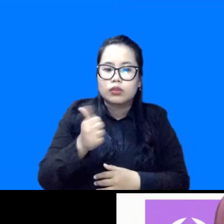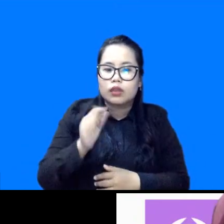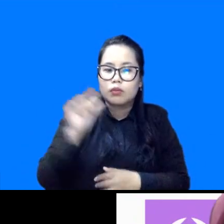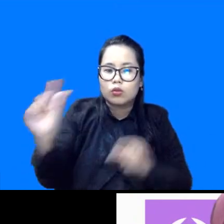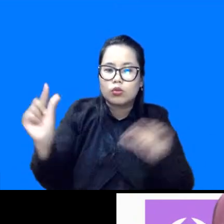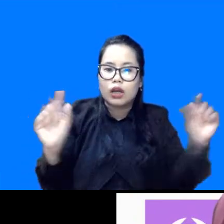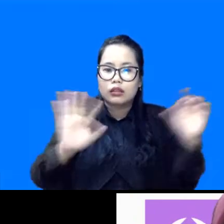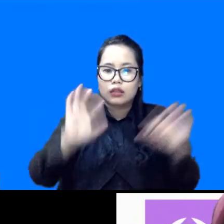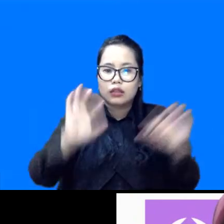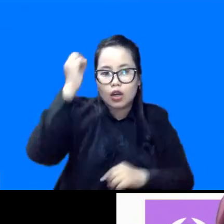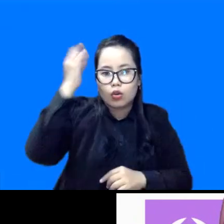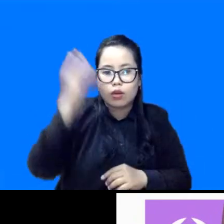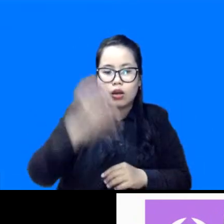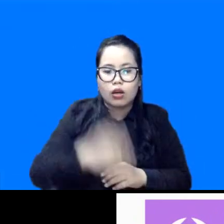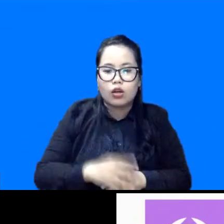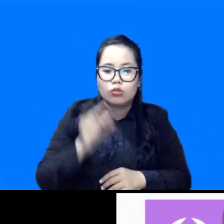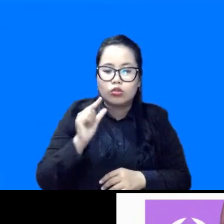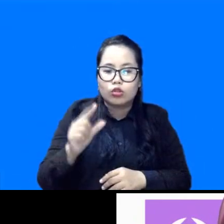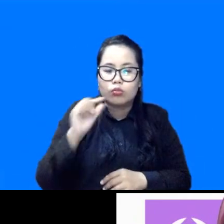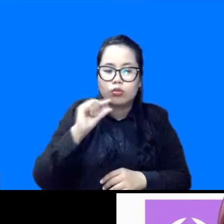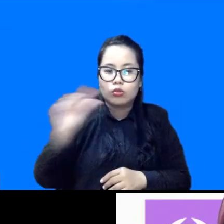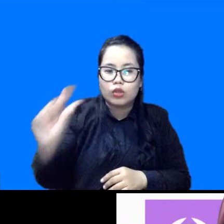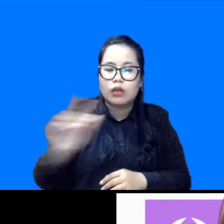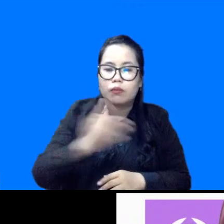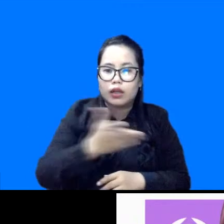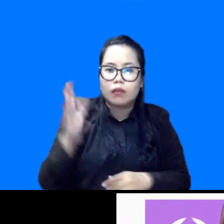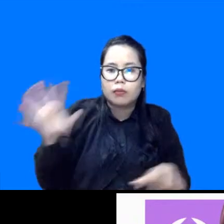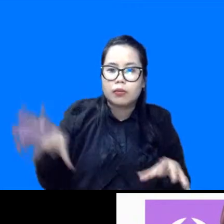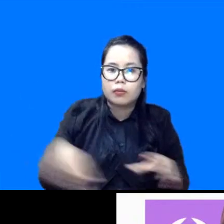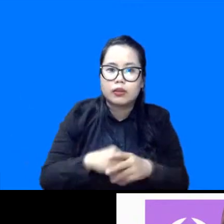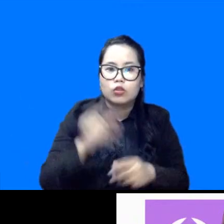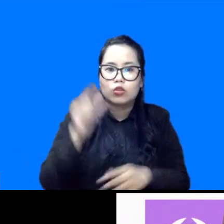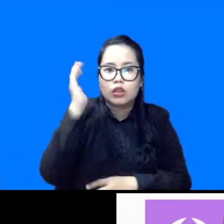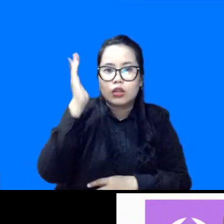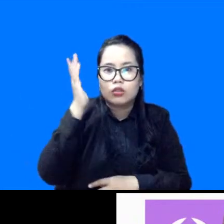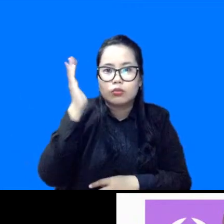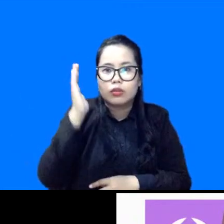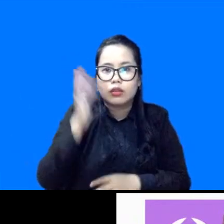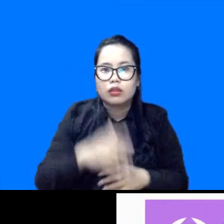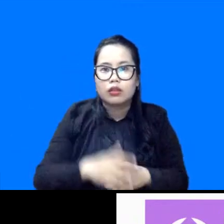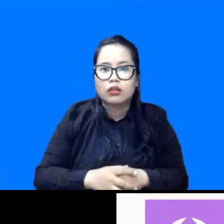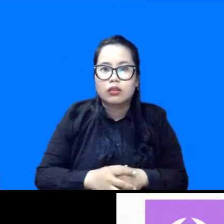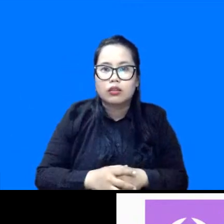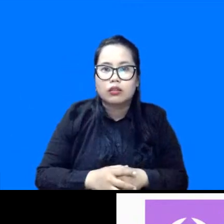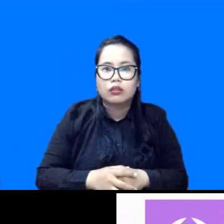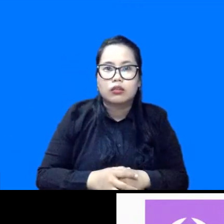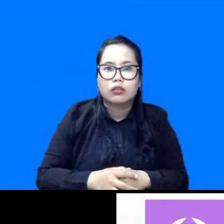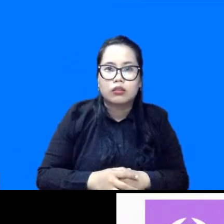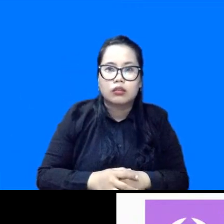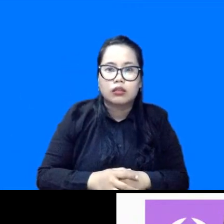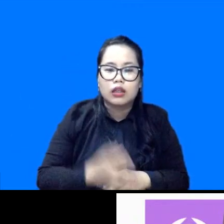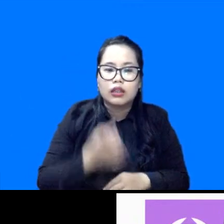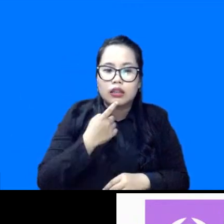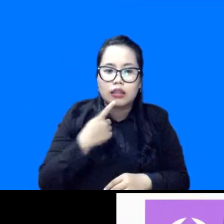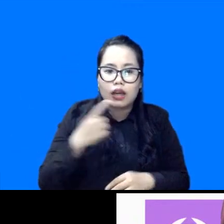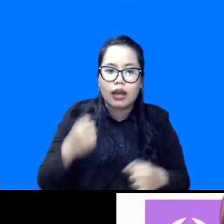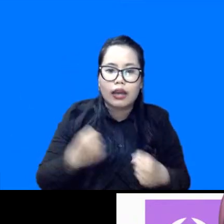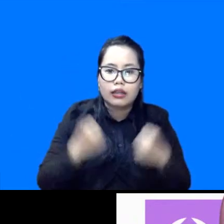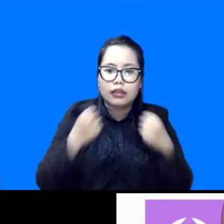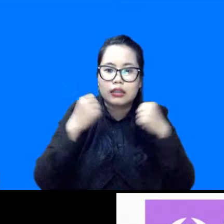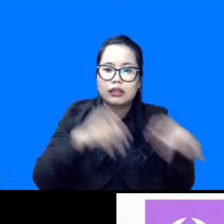our panelists. Don't forget to include them to all of the discourse on energy transitions, because they are the one